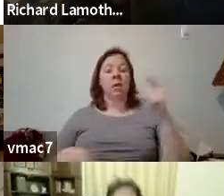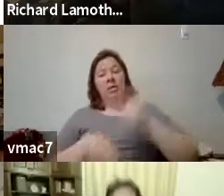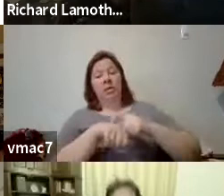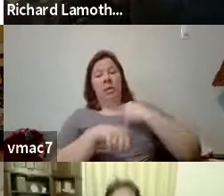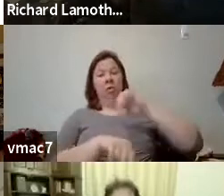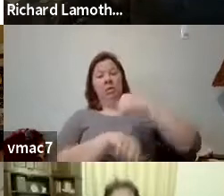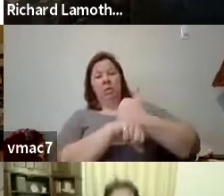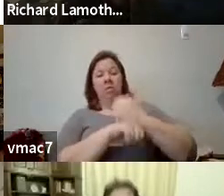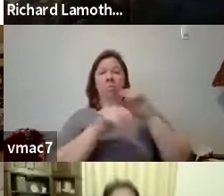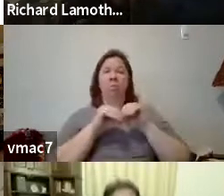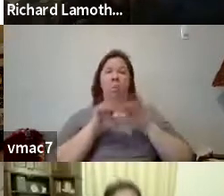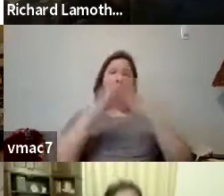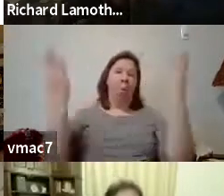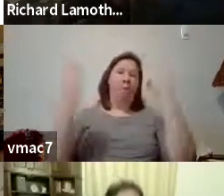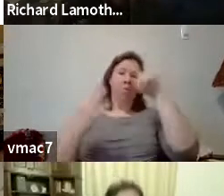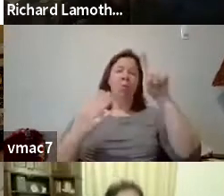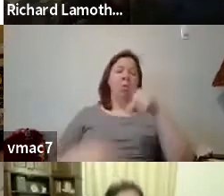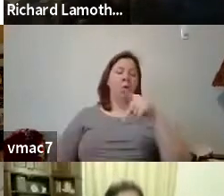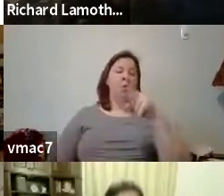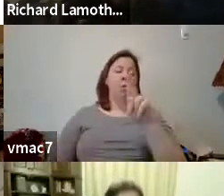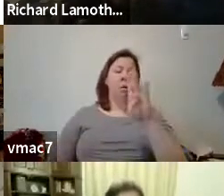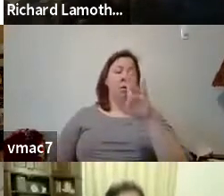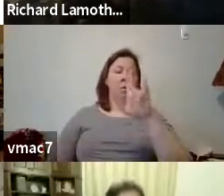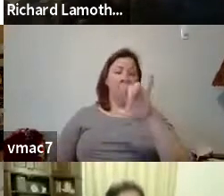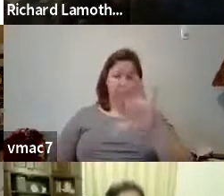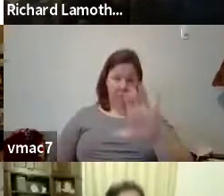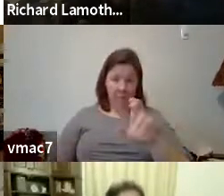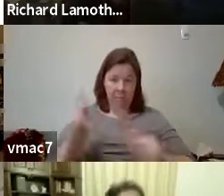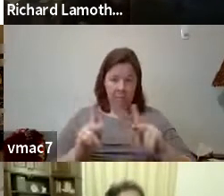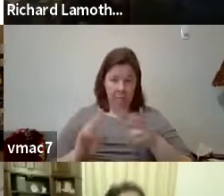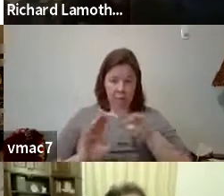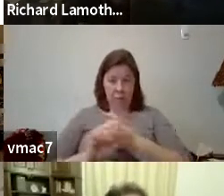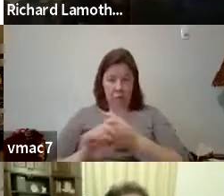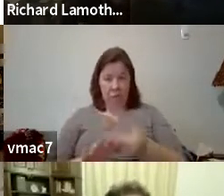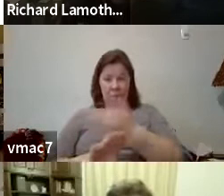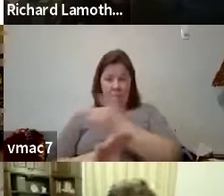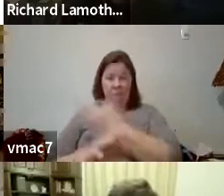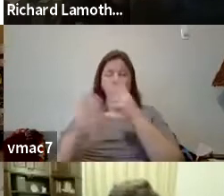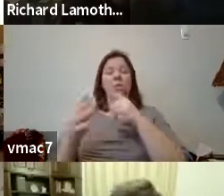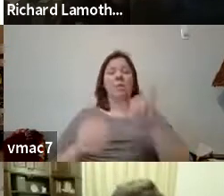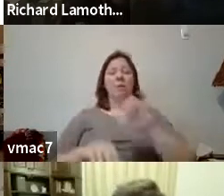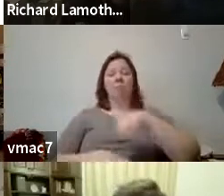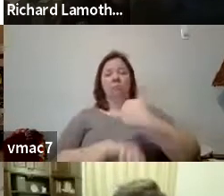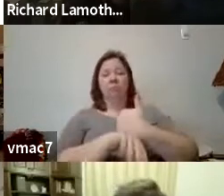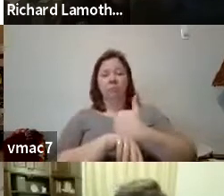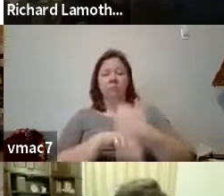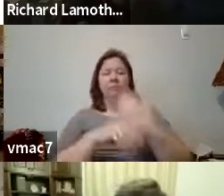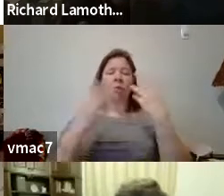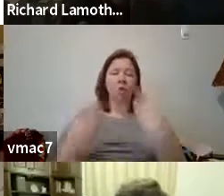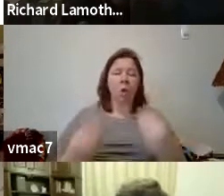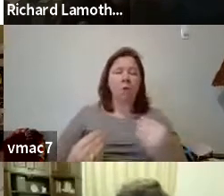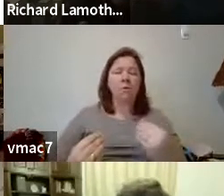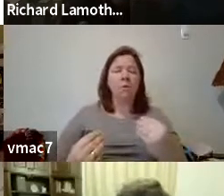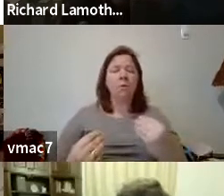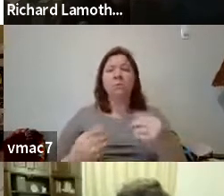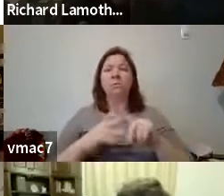join before the launch date, but you want to especially join before the beginning of the soft launch. And who knows when that's going to be, a